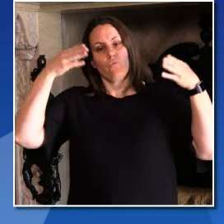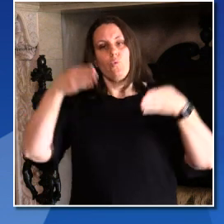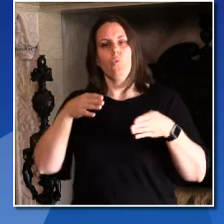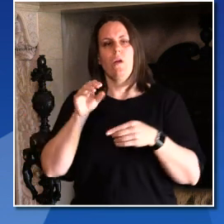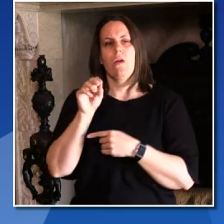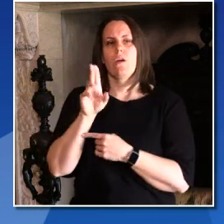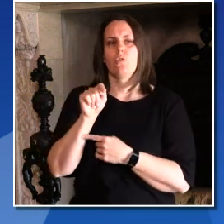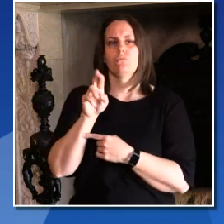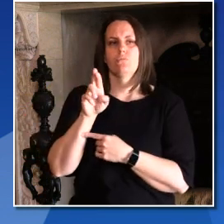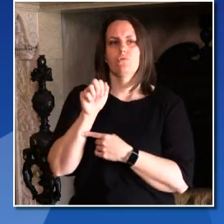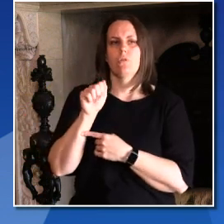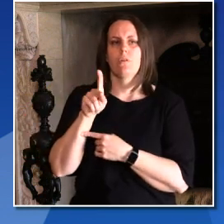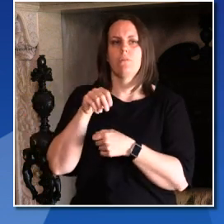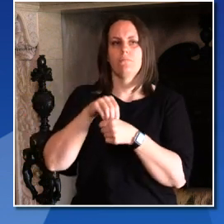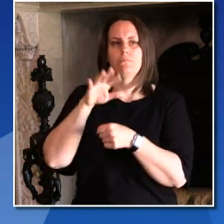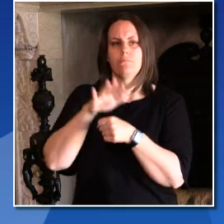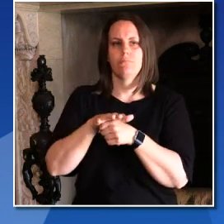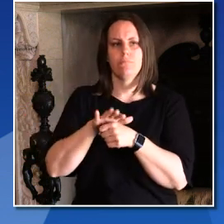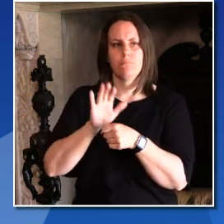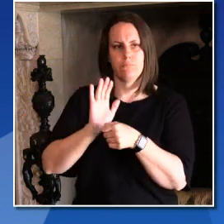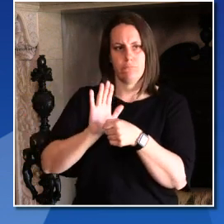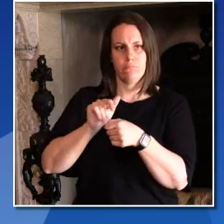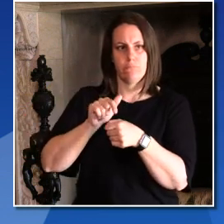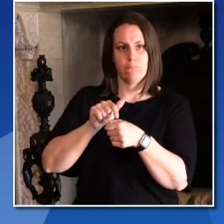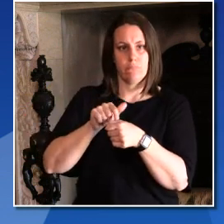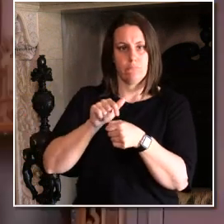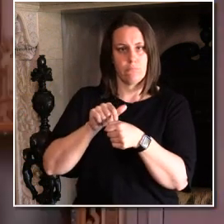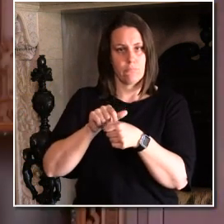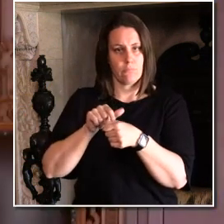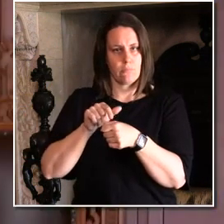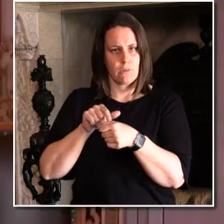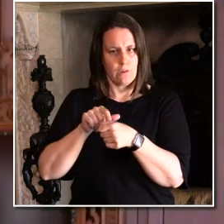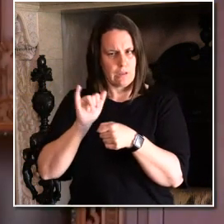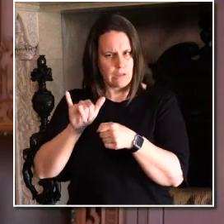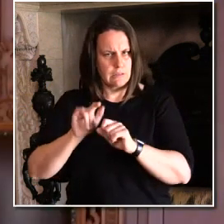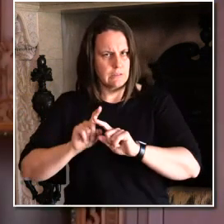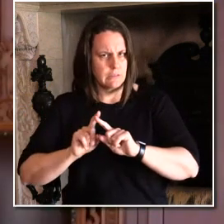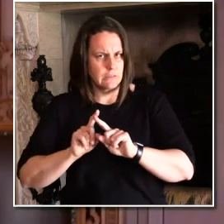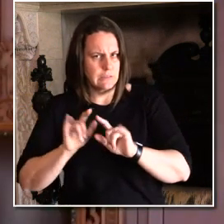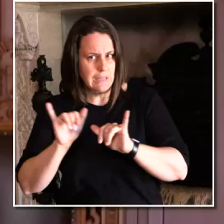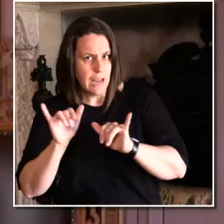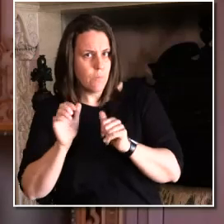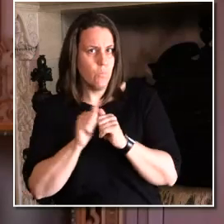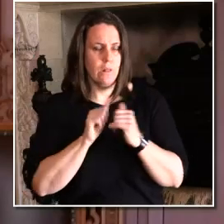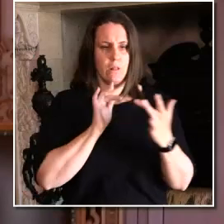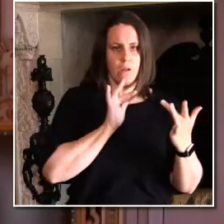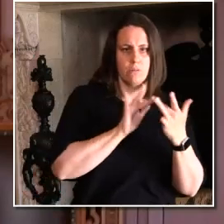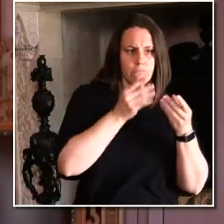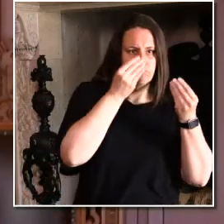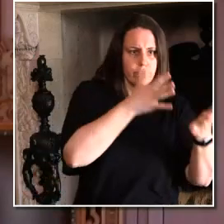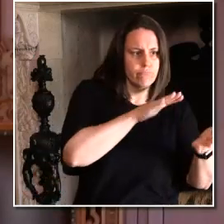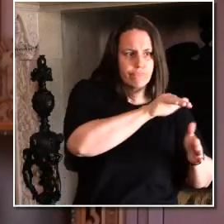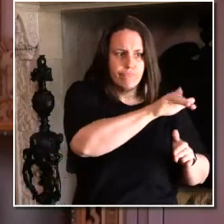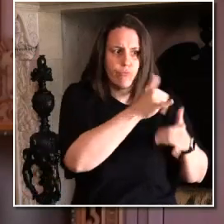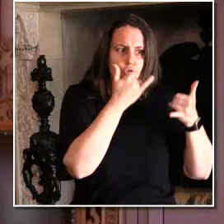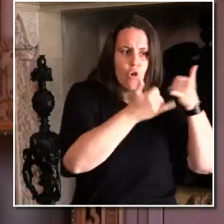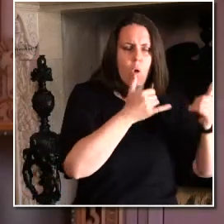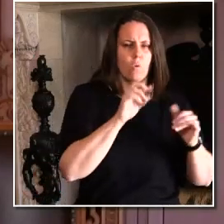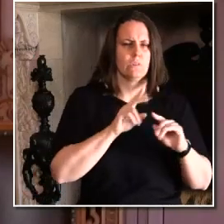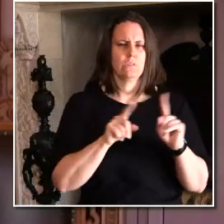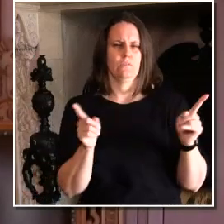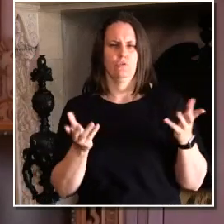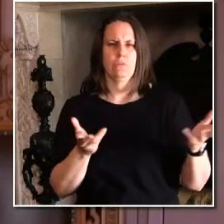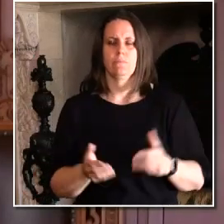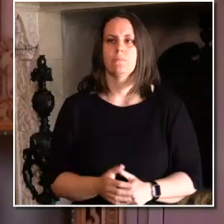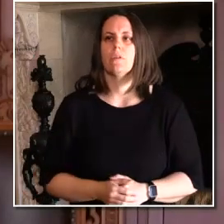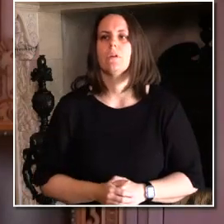would happen anyway? Right, so I think outbreak investigations and contact tracing goes hand in hand. So the difference